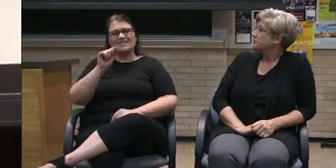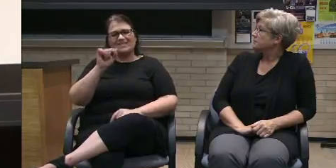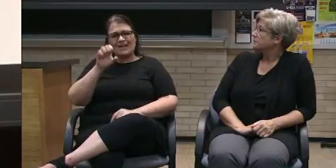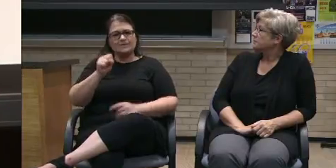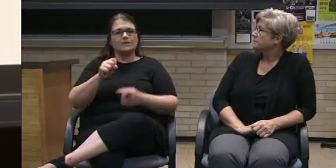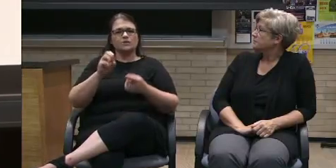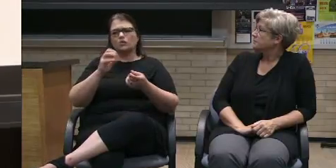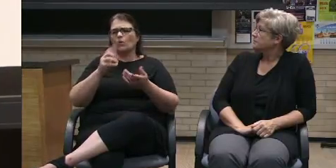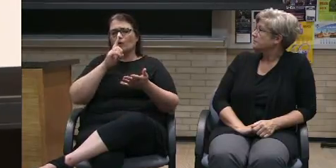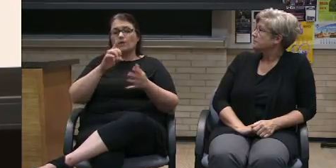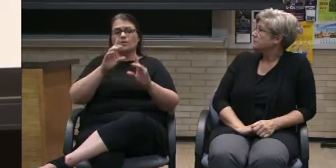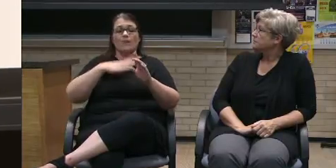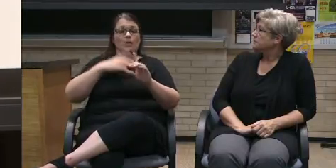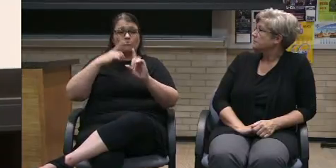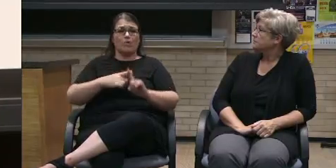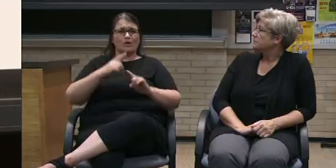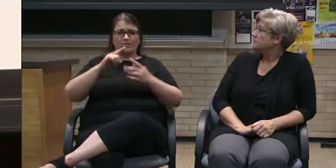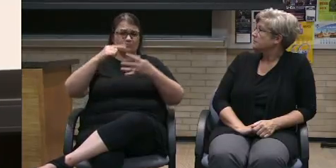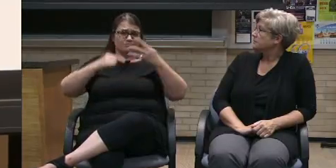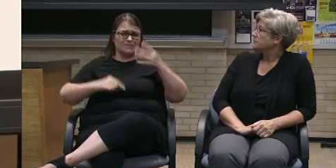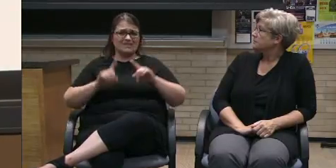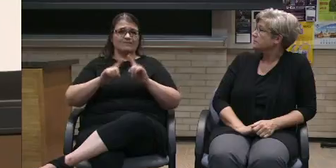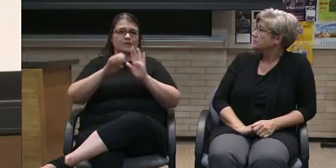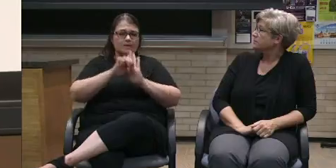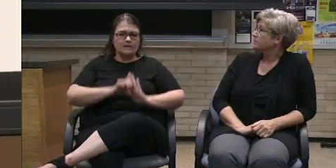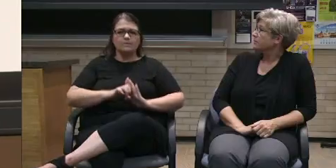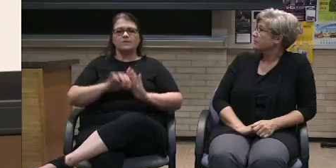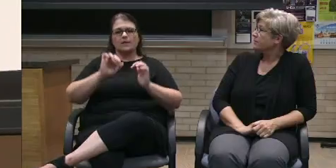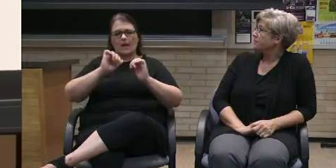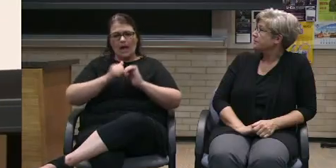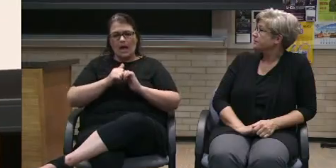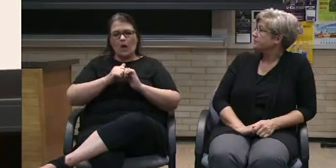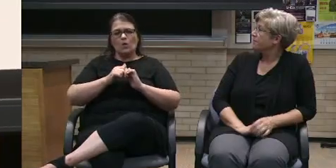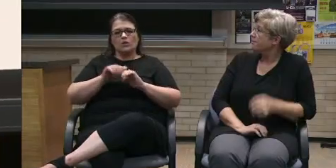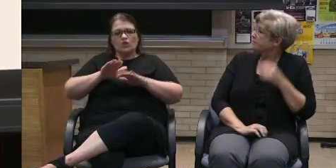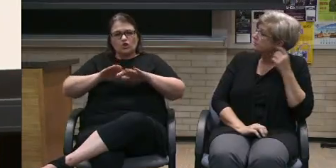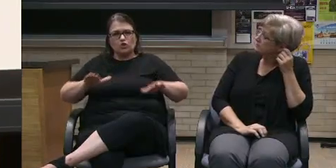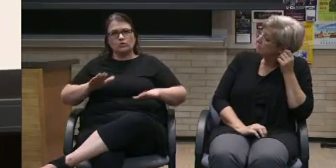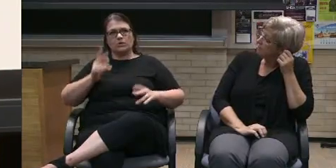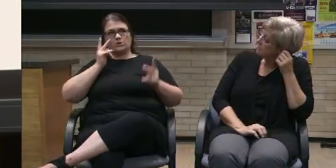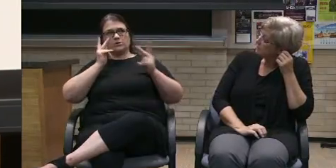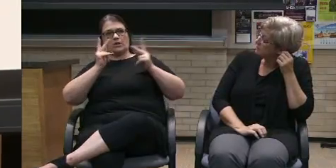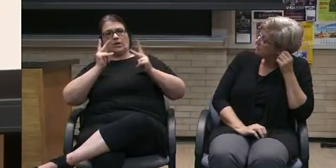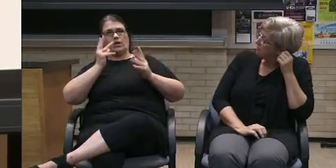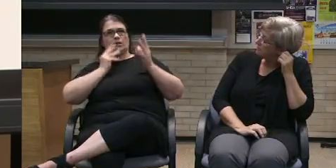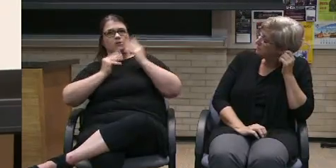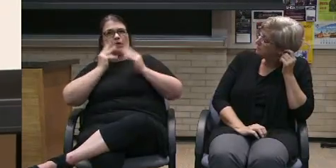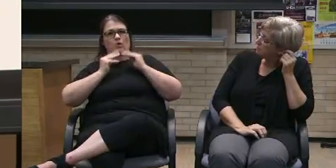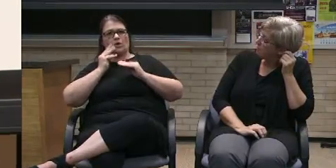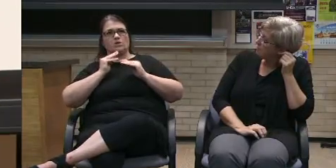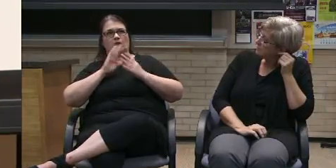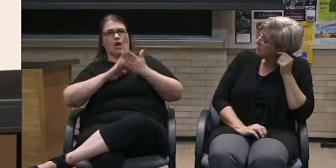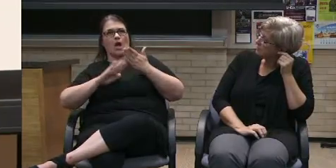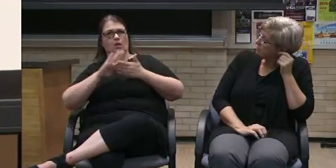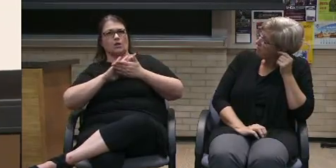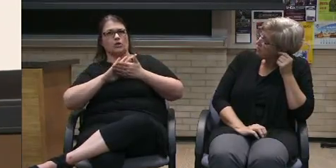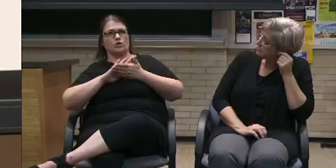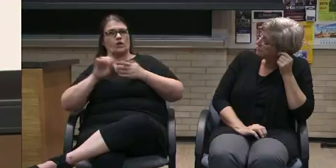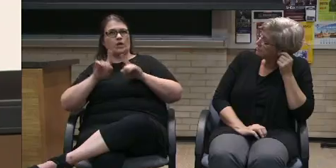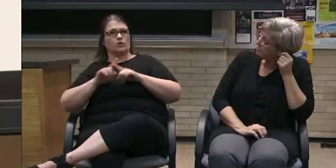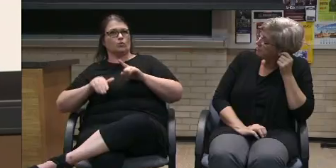ways that the colleges are in the community and might be in the children's world as relevant to their world. And then children as part